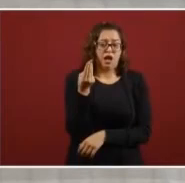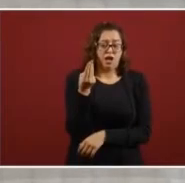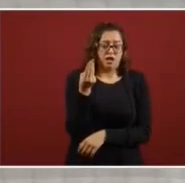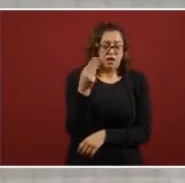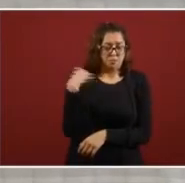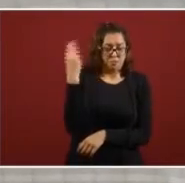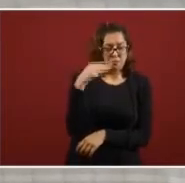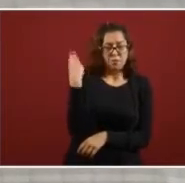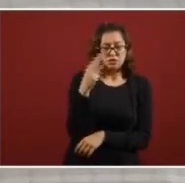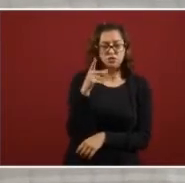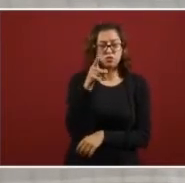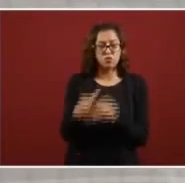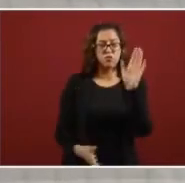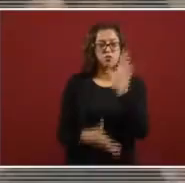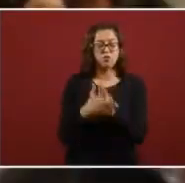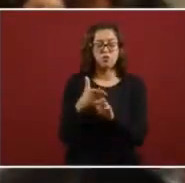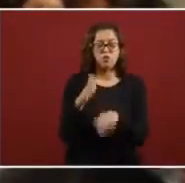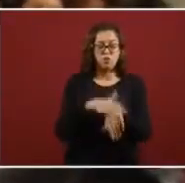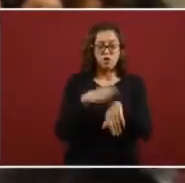See, fiscal.